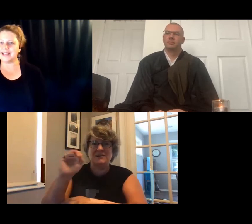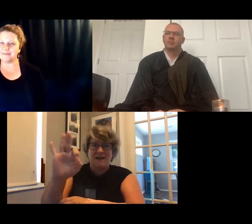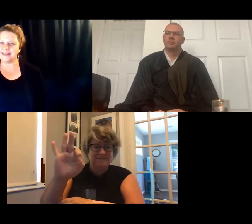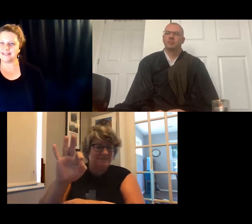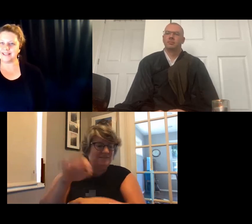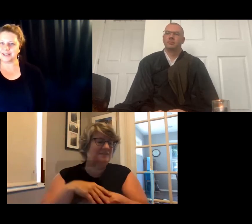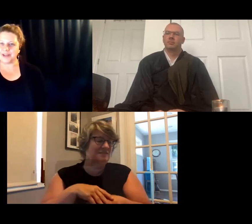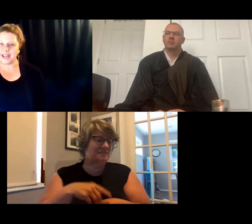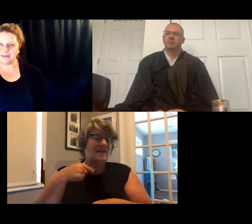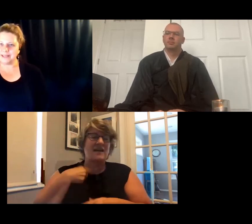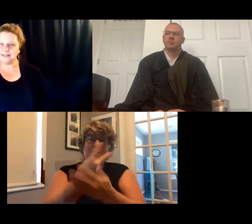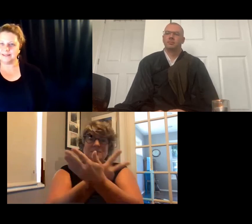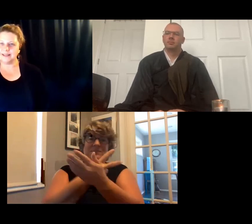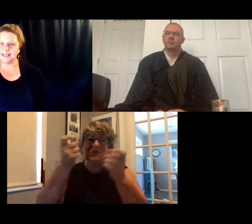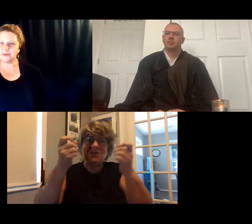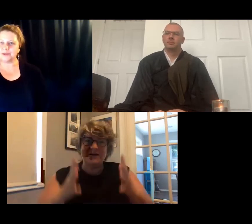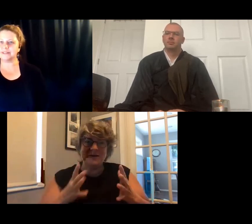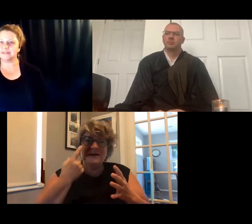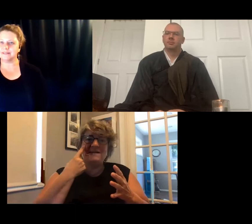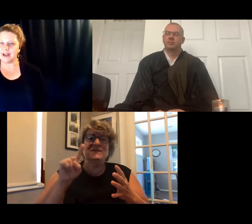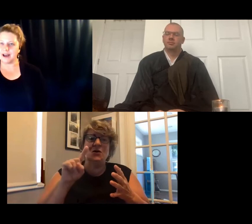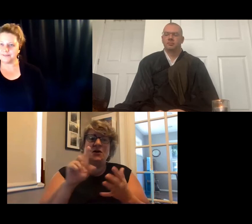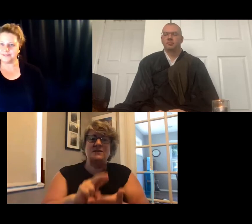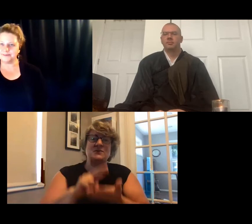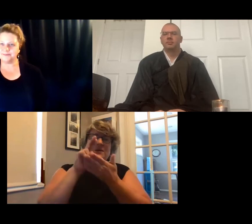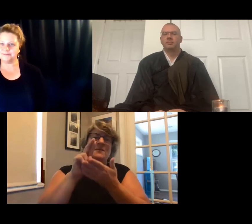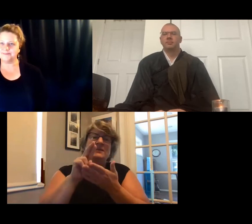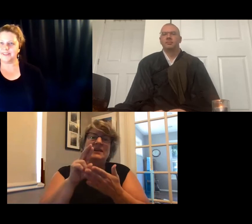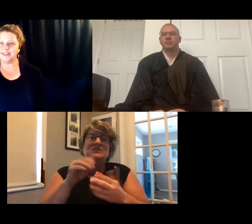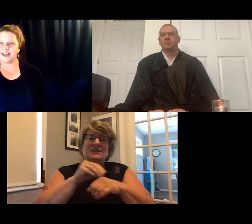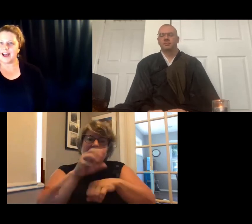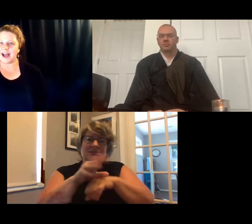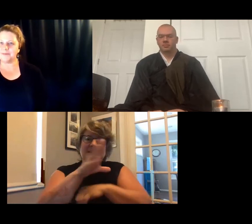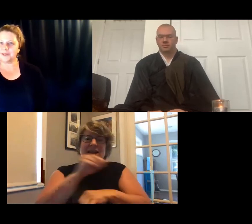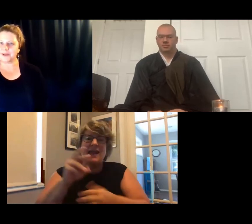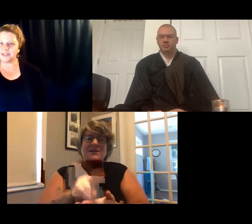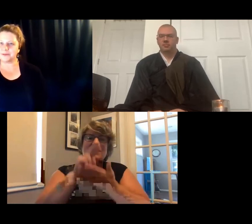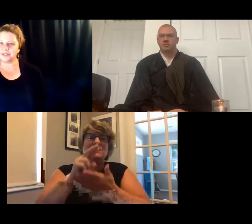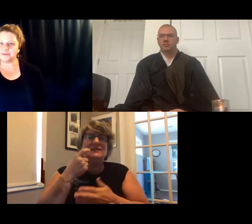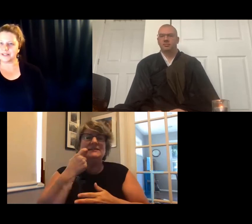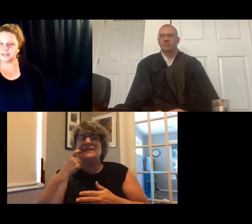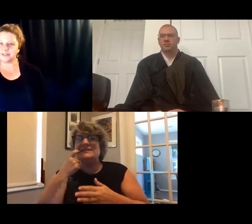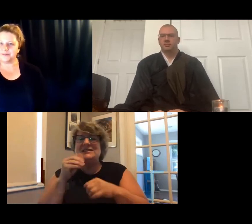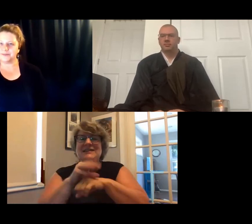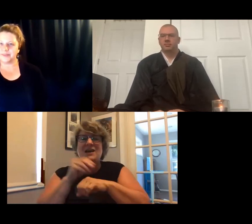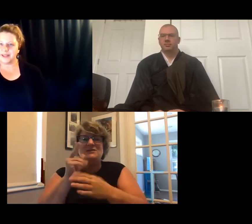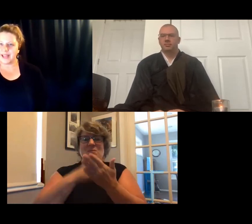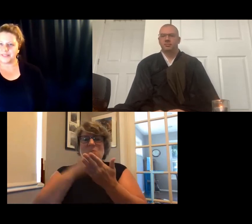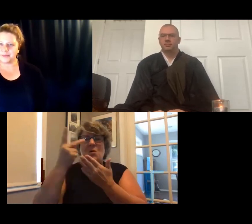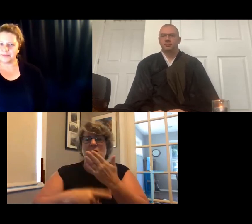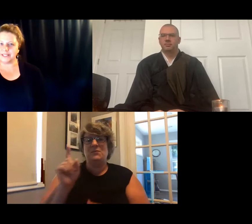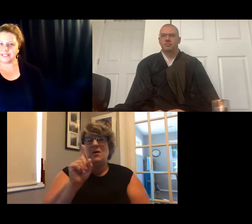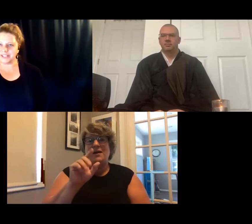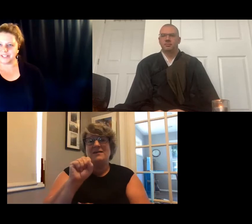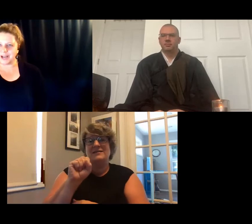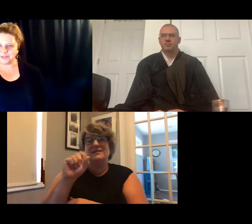My name is Dr. Amy Hebert Knopf. I'm the Graduate Director at